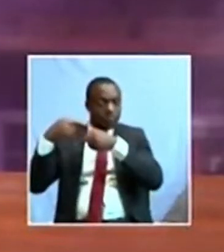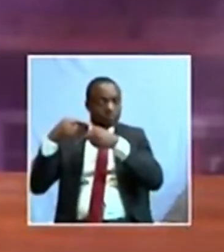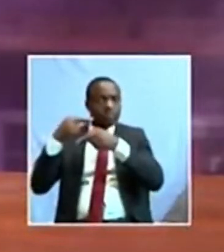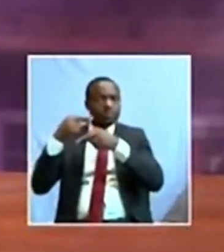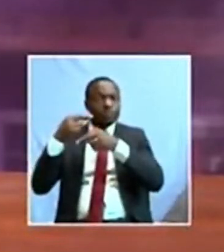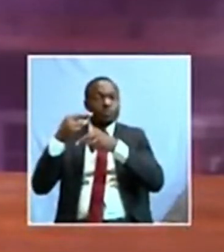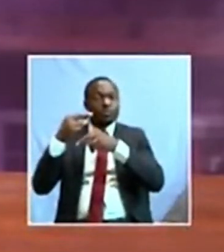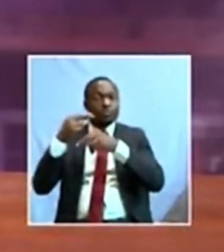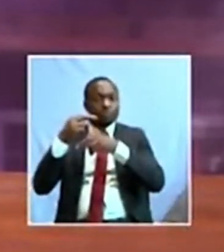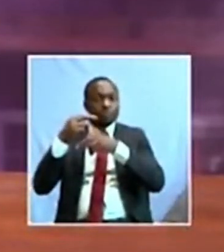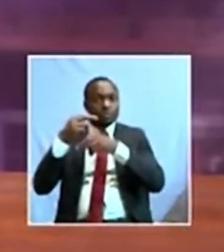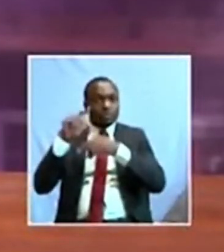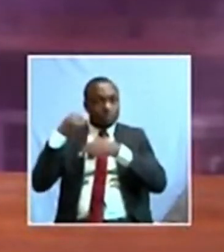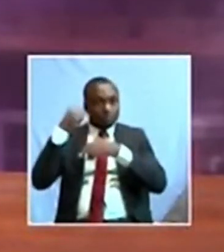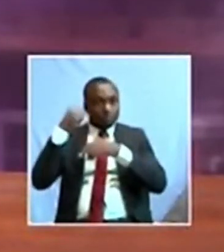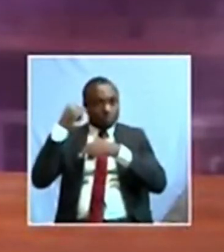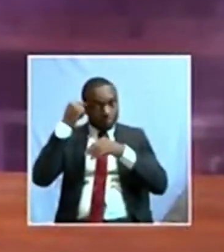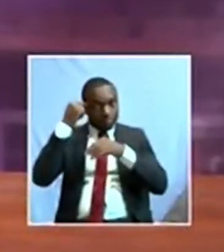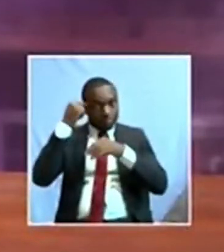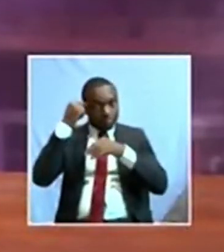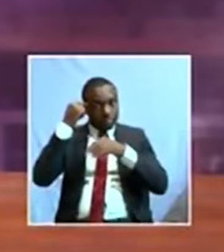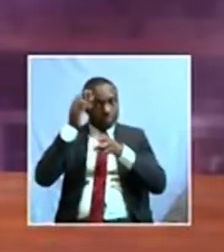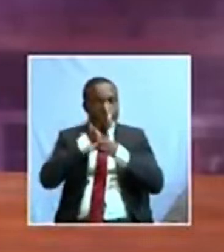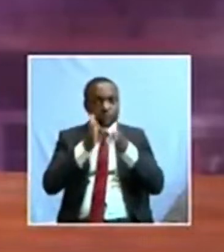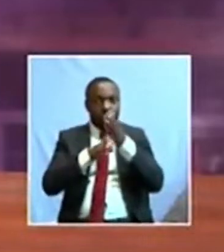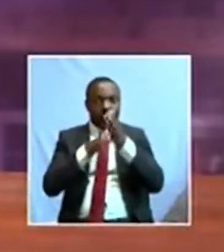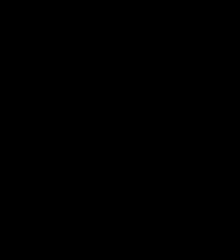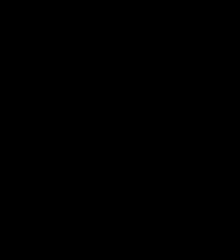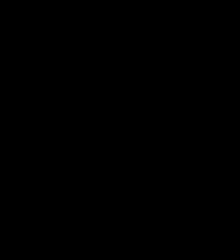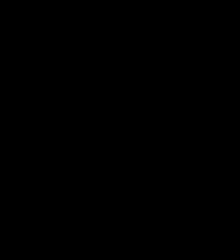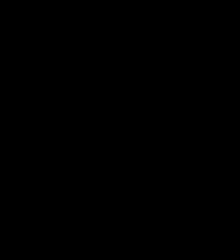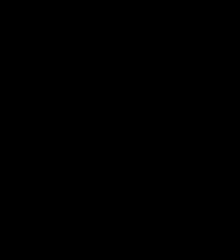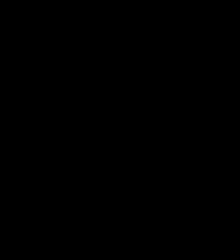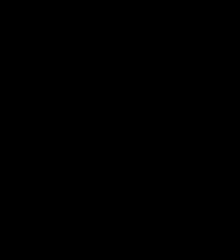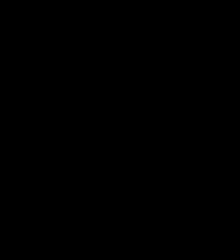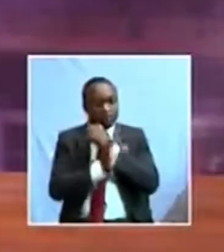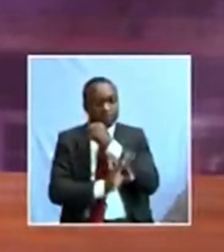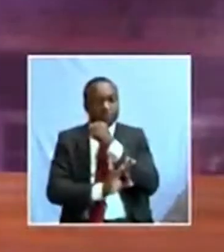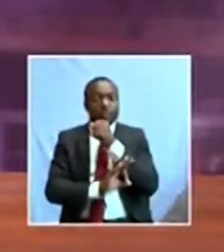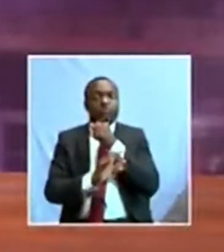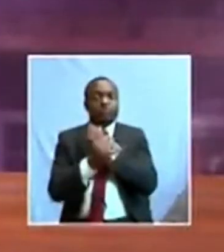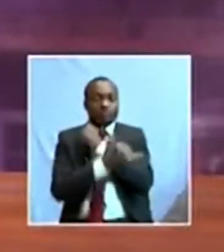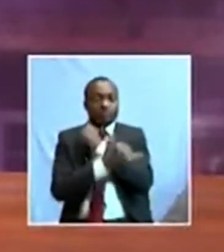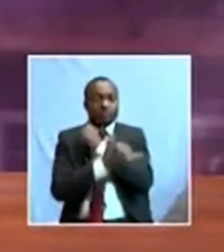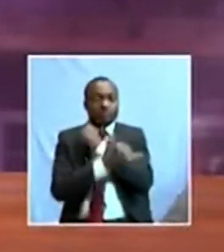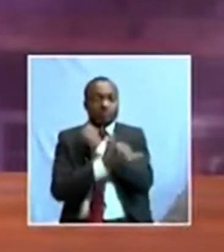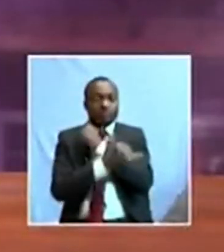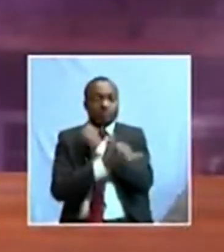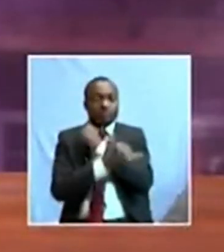infrastructure in defense forces. Witness, Ministry of Defense.